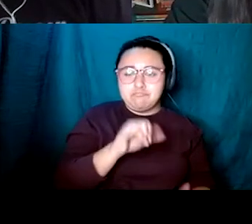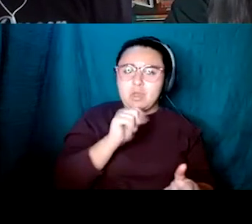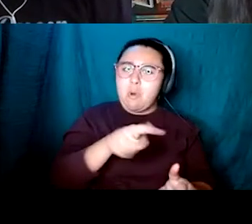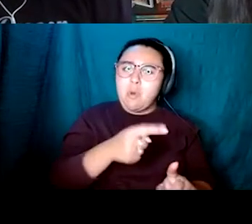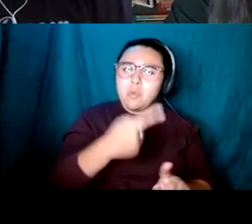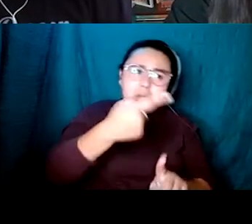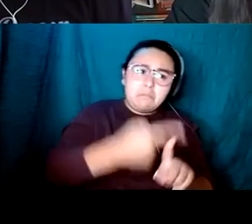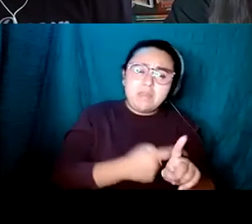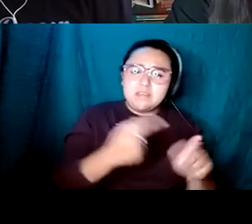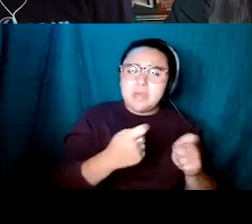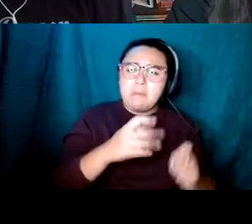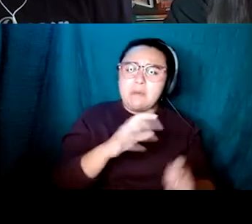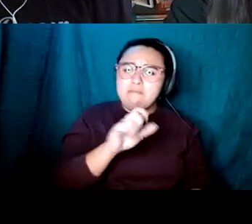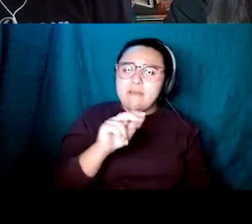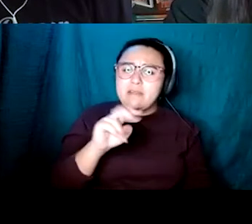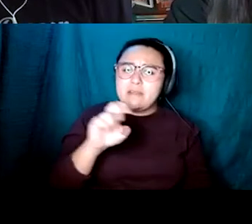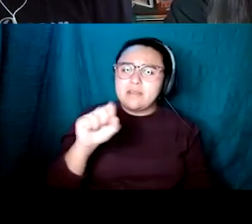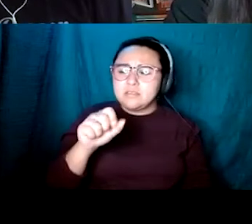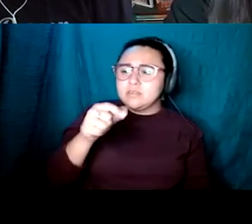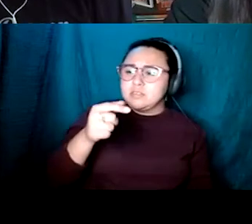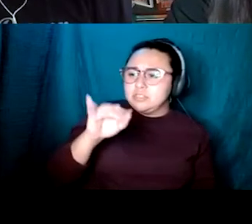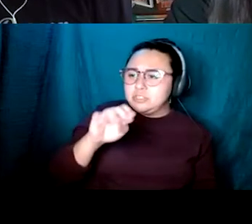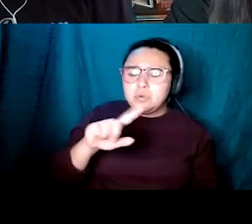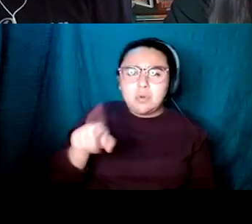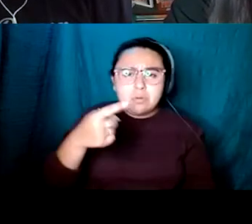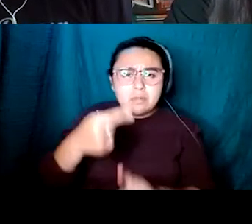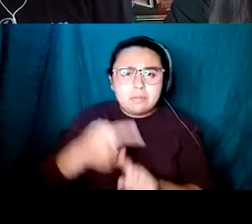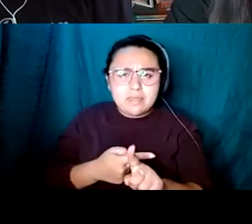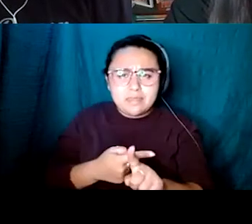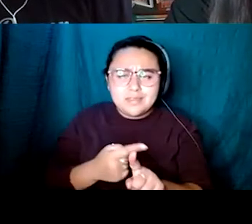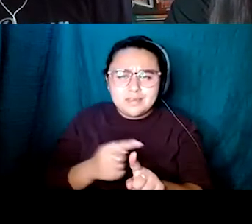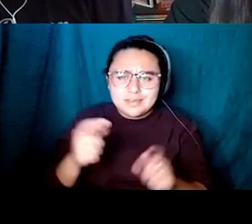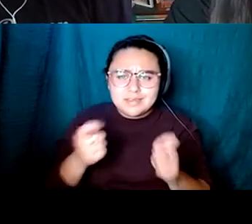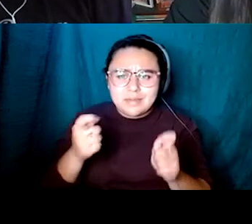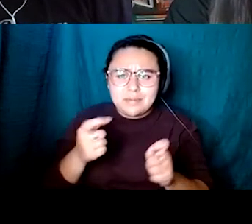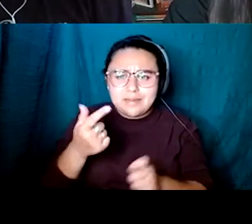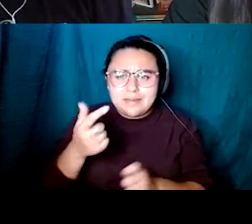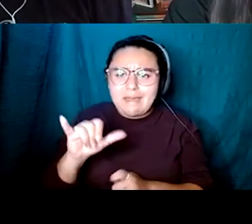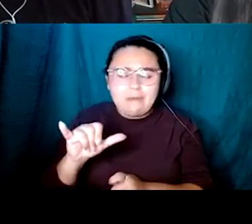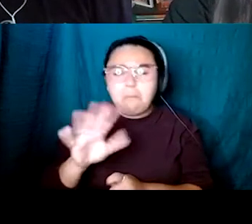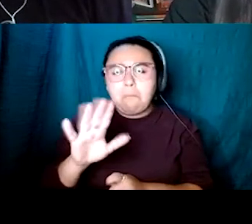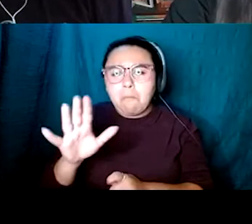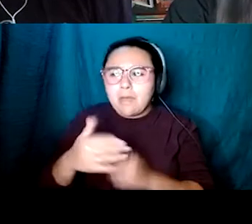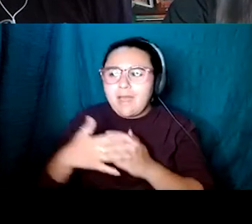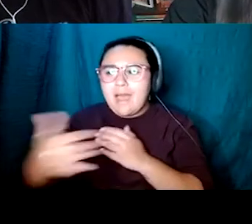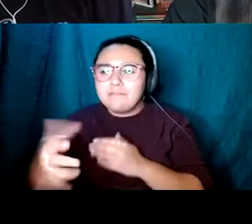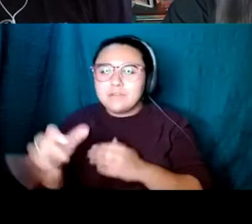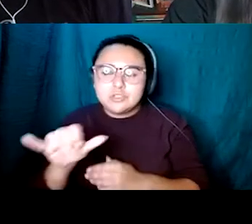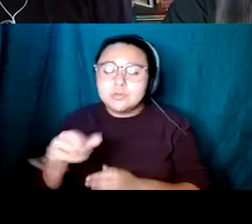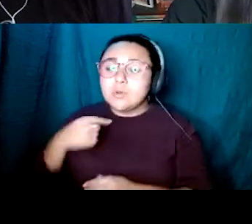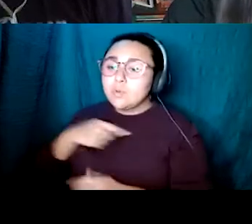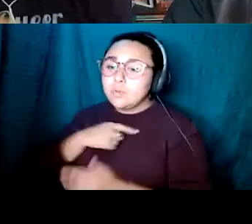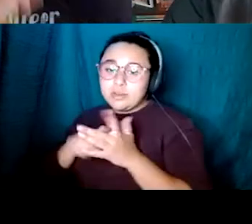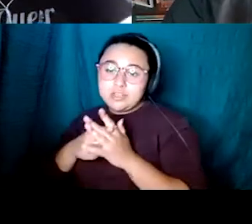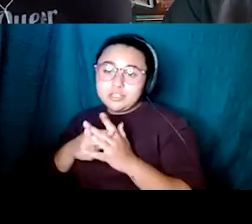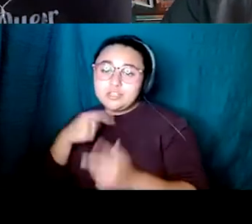So, yeah, I think that's been really great. when we initially told people that we were going to do this,